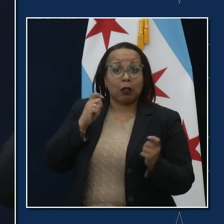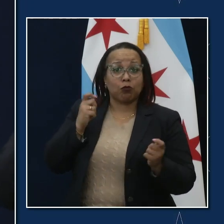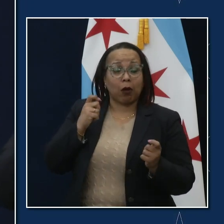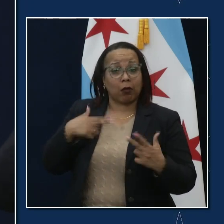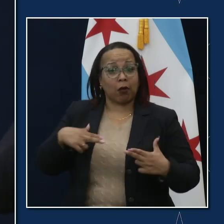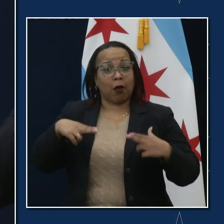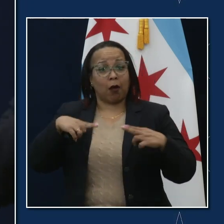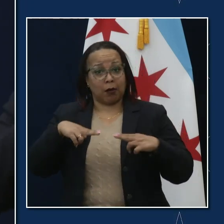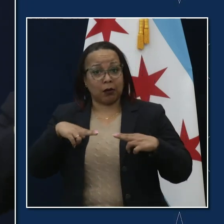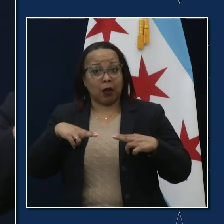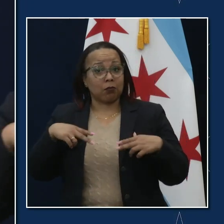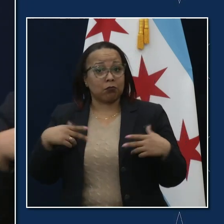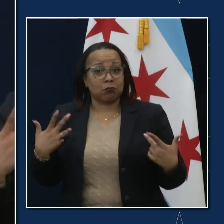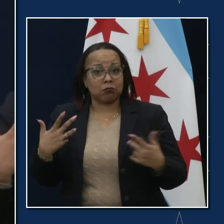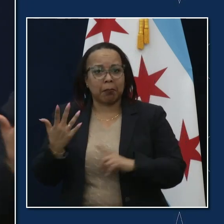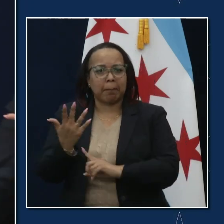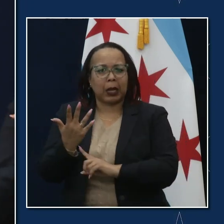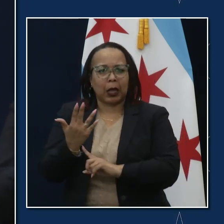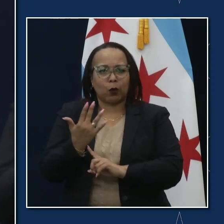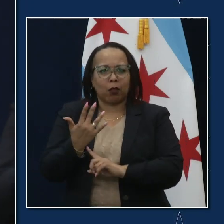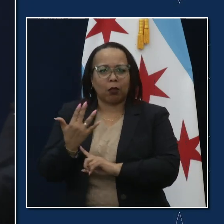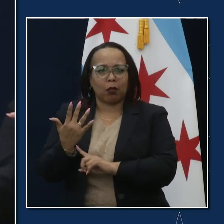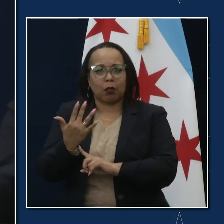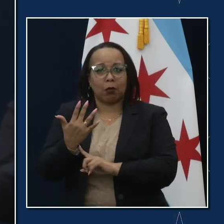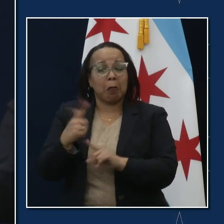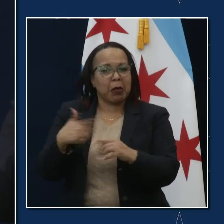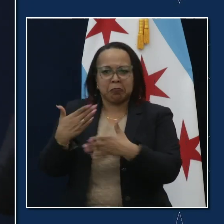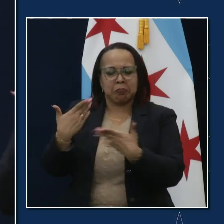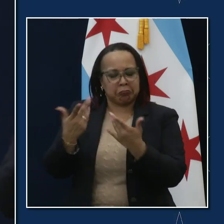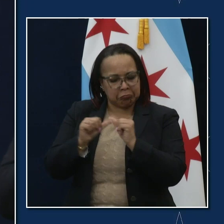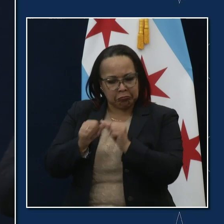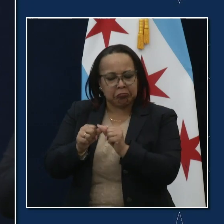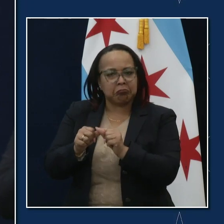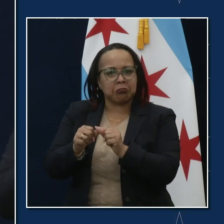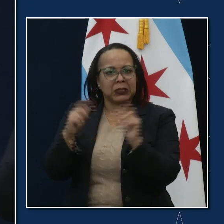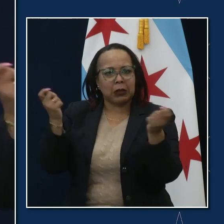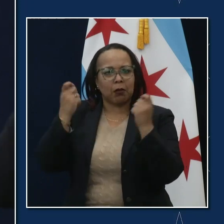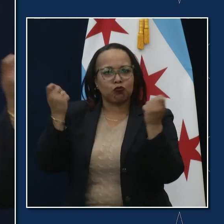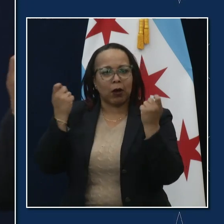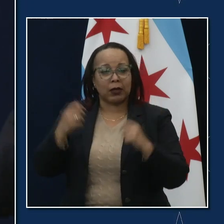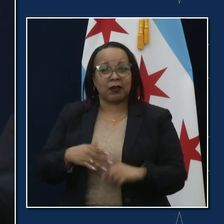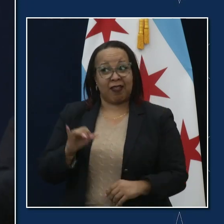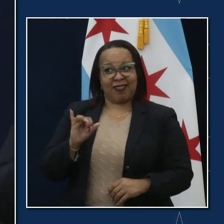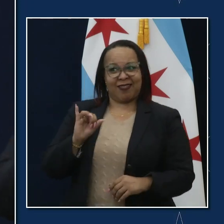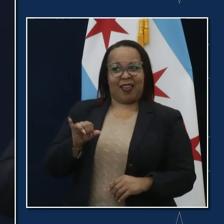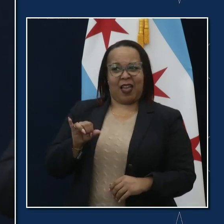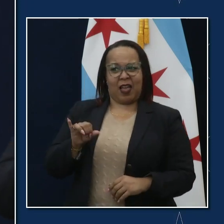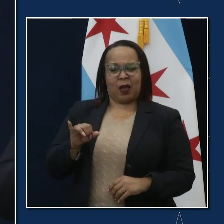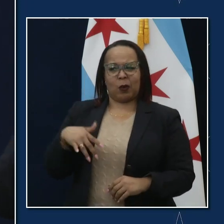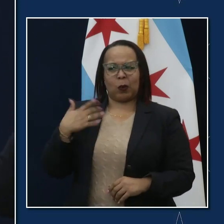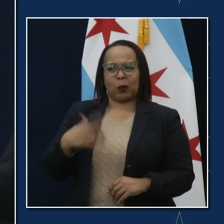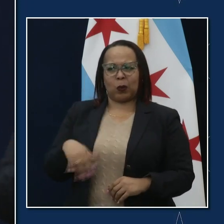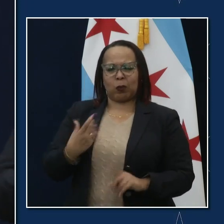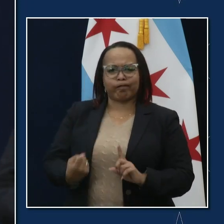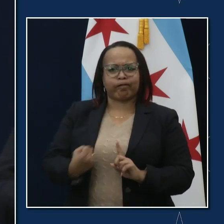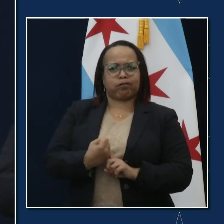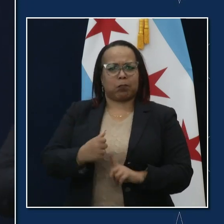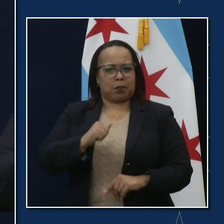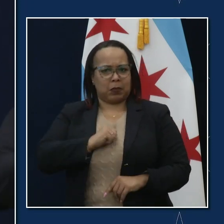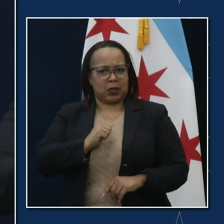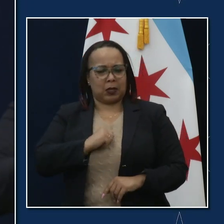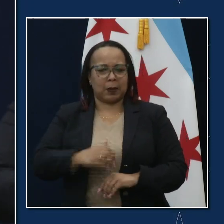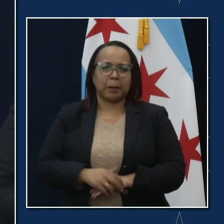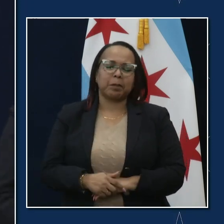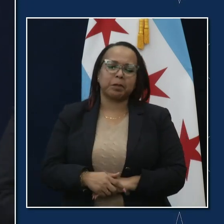upcoming holidays by candlelight, but that they will be celebrating. And that, I think, really spoke to me personally.